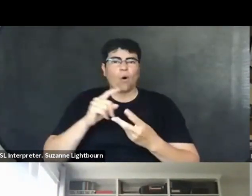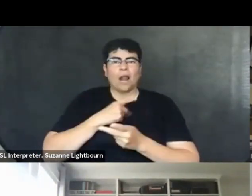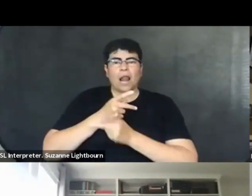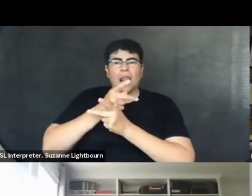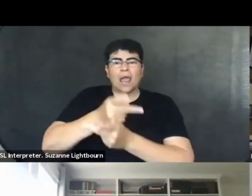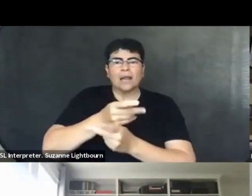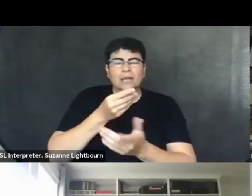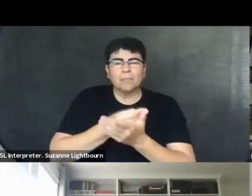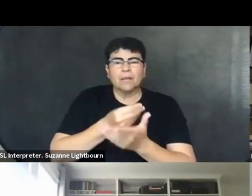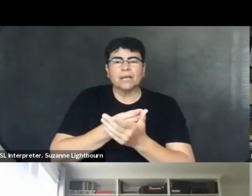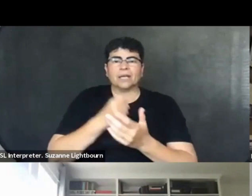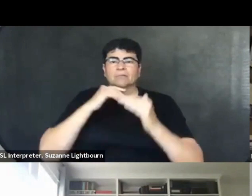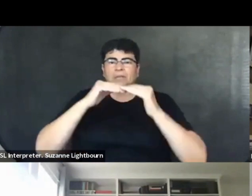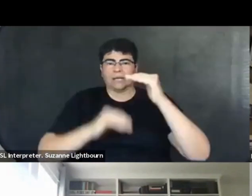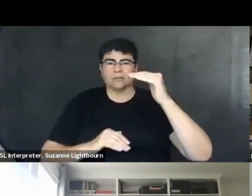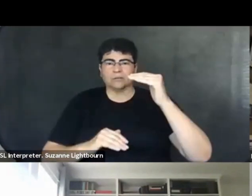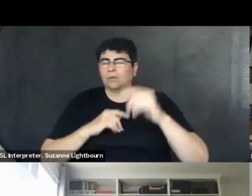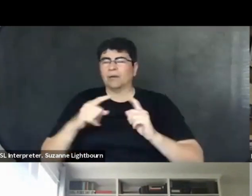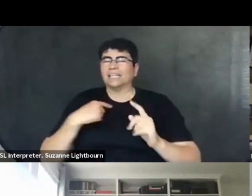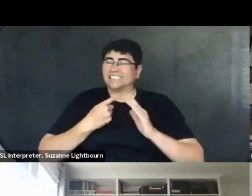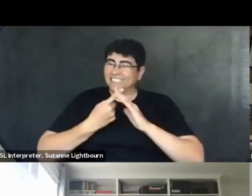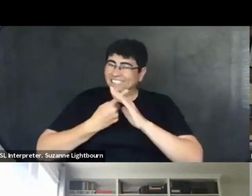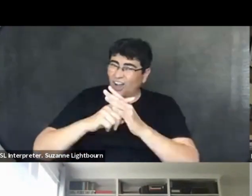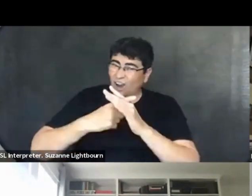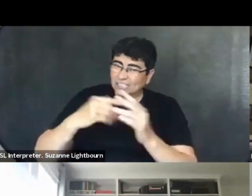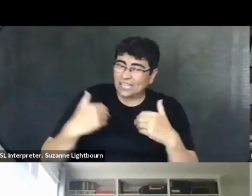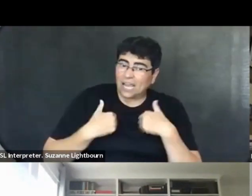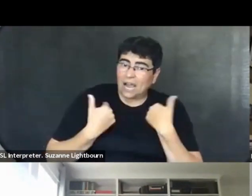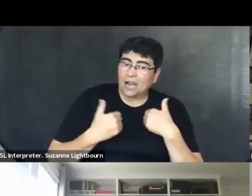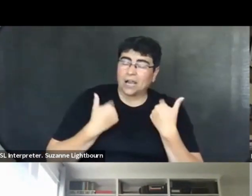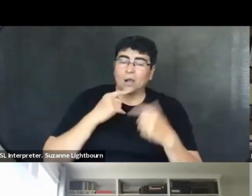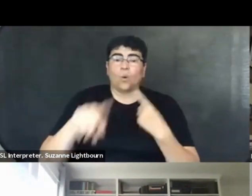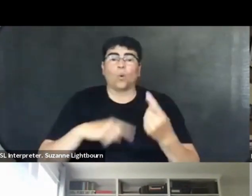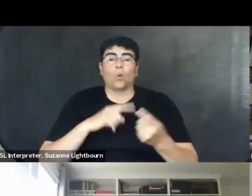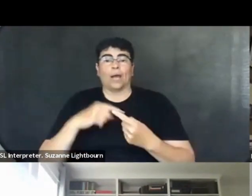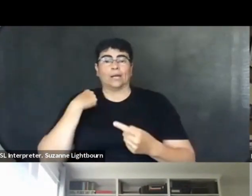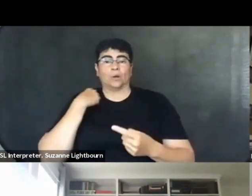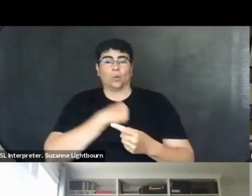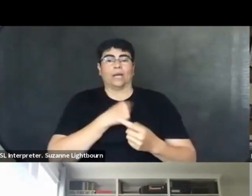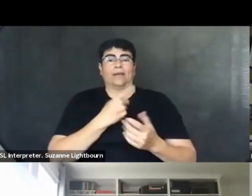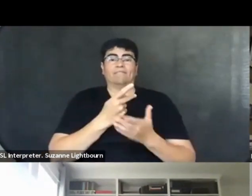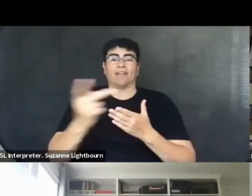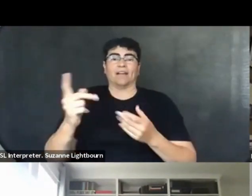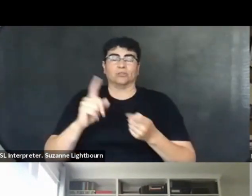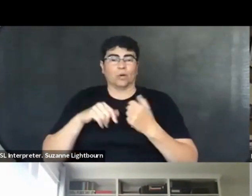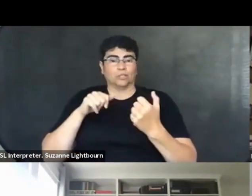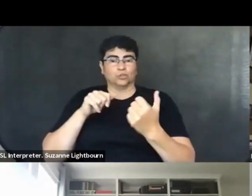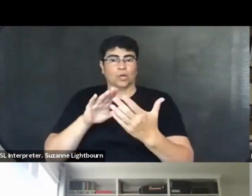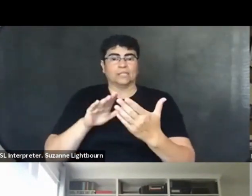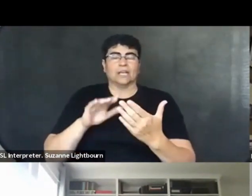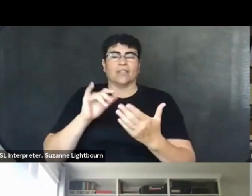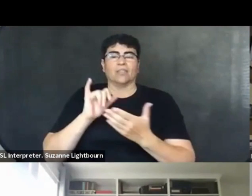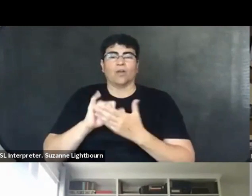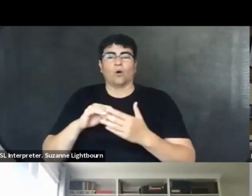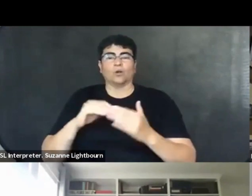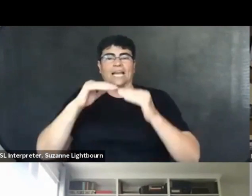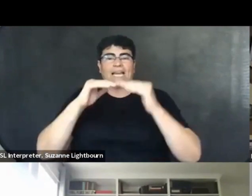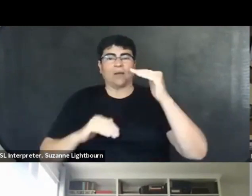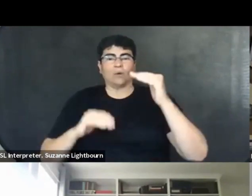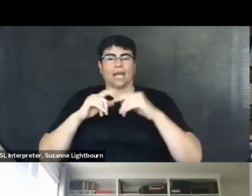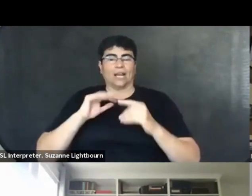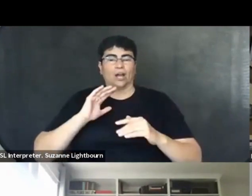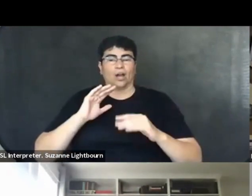it starts very, very young. And when we fail to address inequities in our early childhood